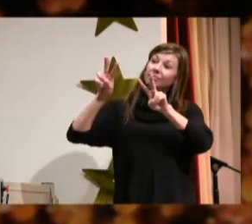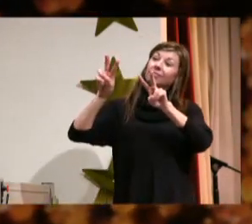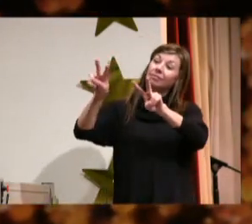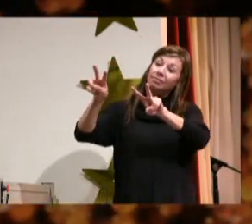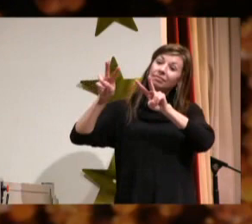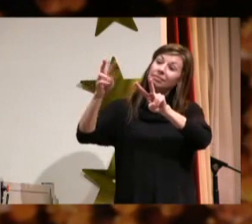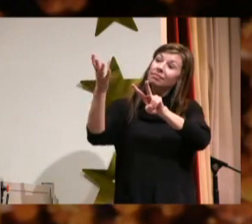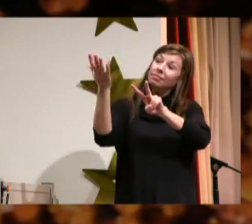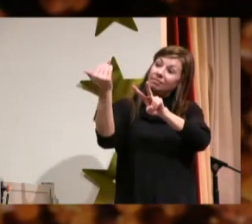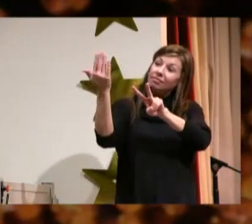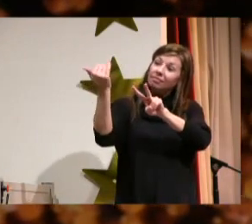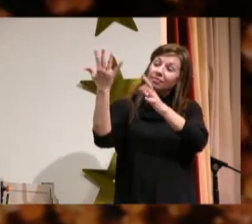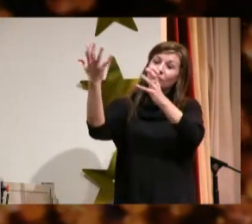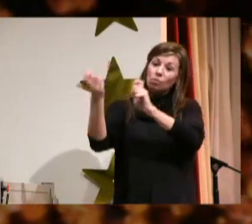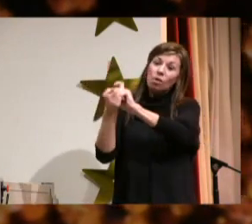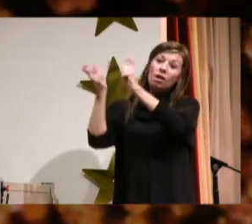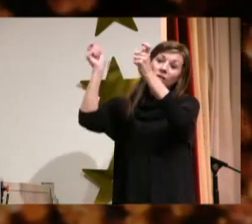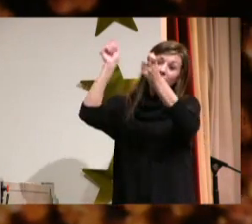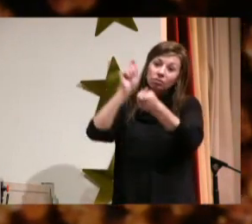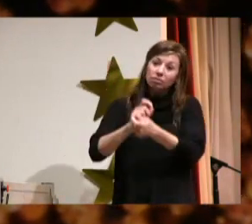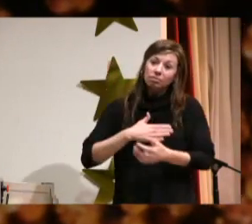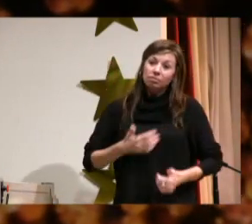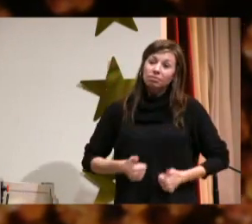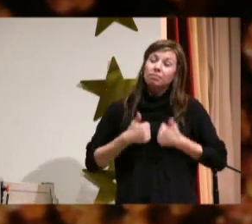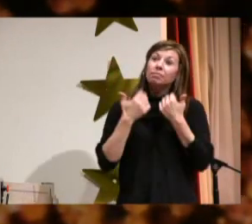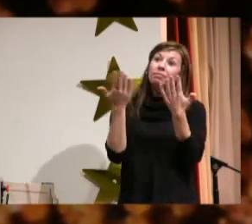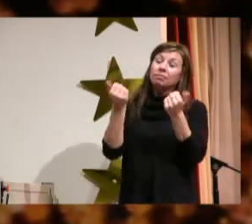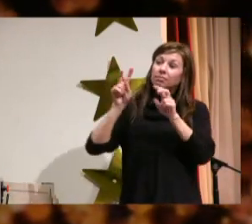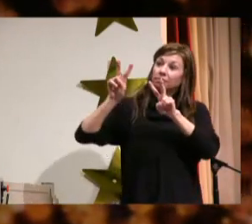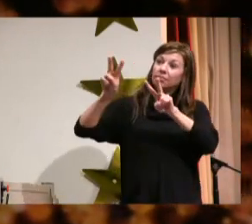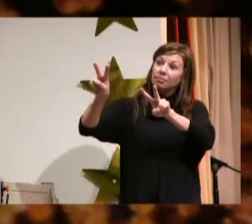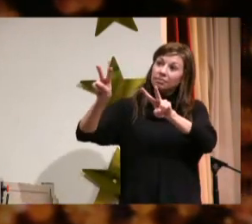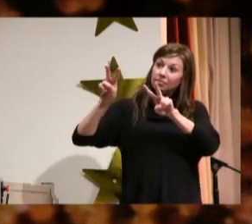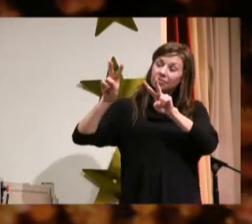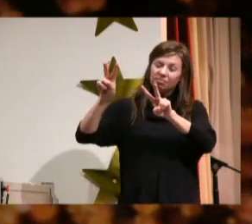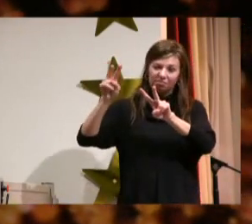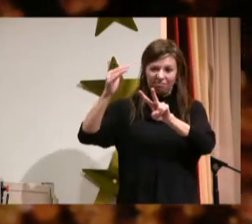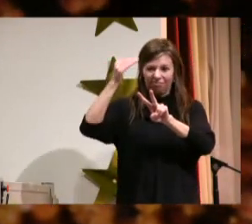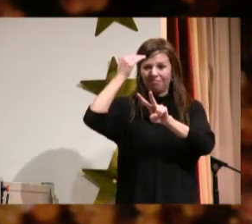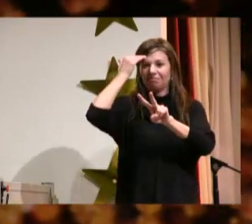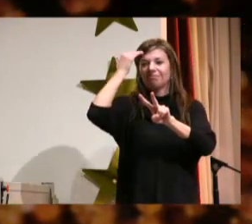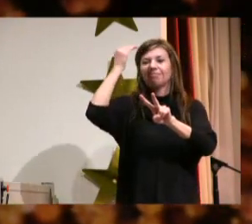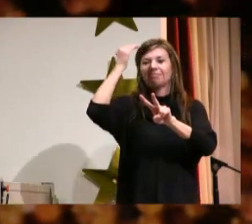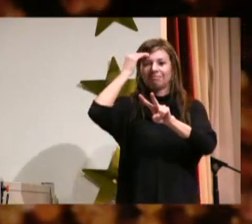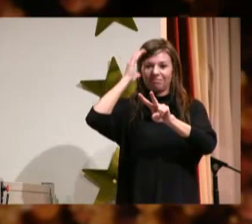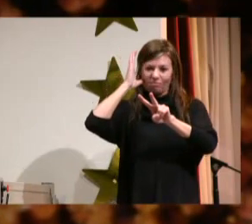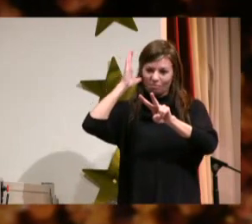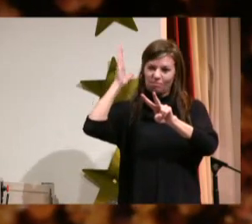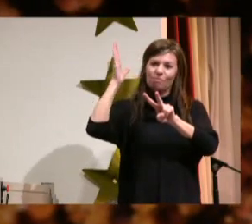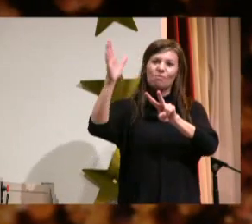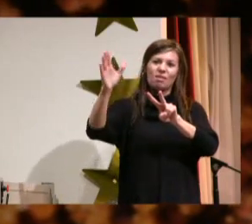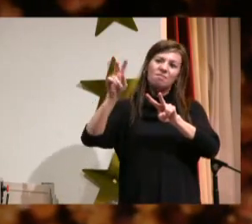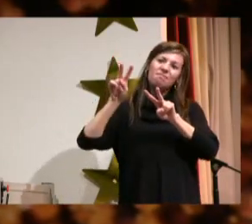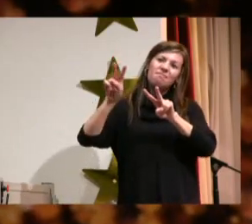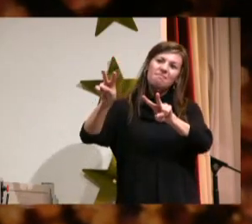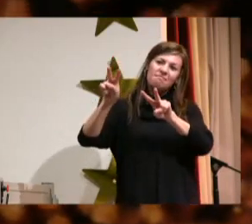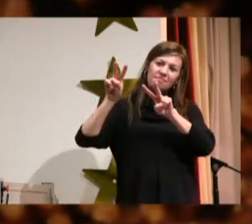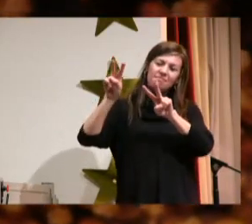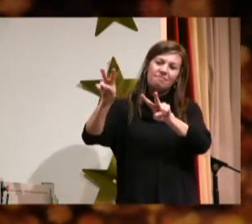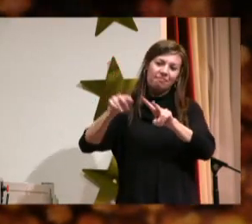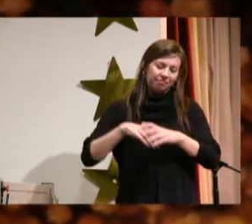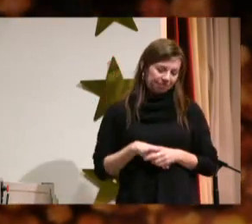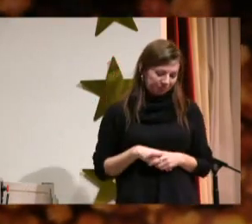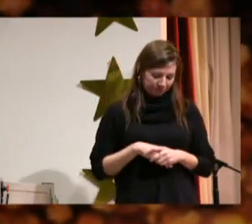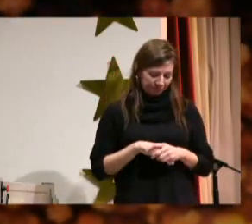come. Oh, yes, it will. It's been too